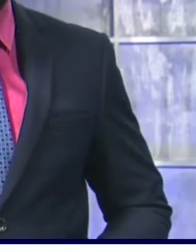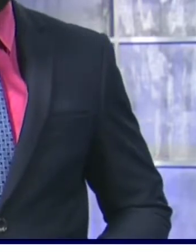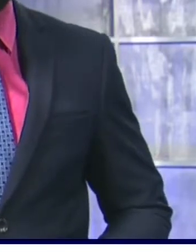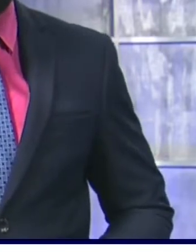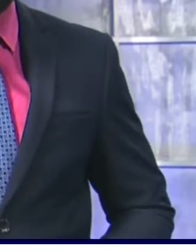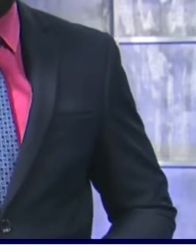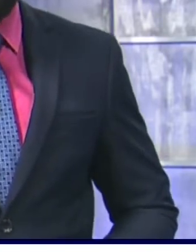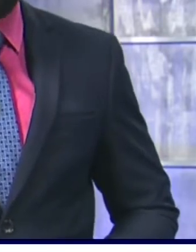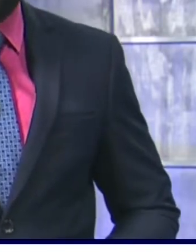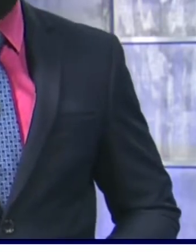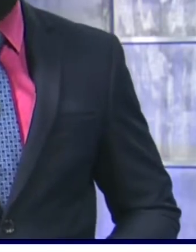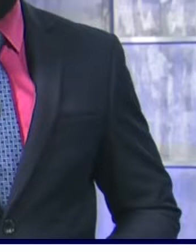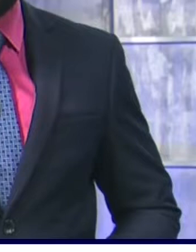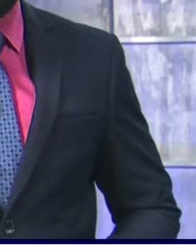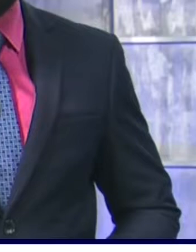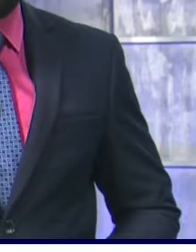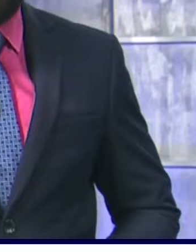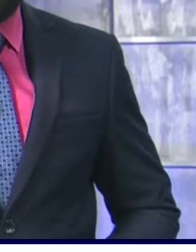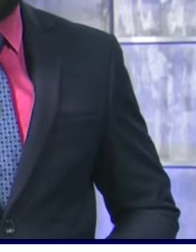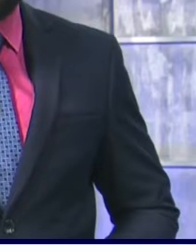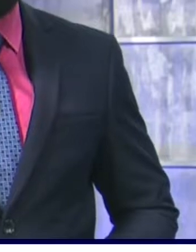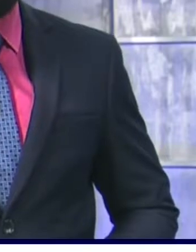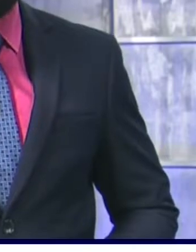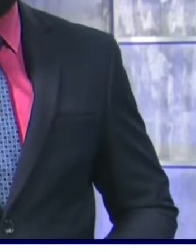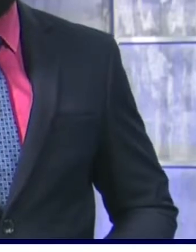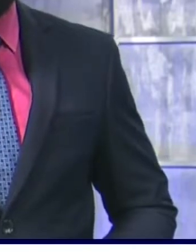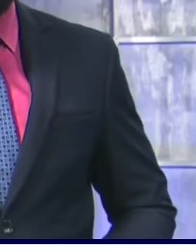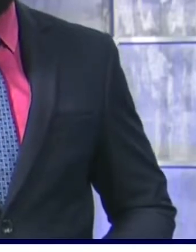to a winning start at the Netball World Cup in England.